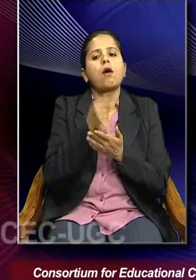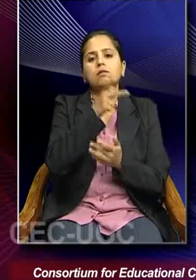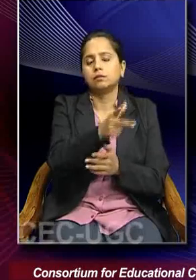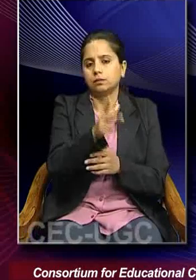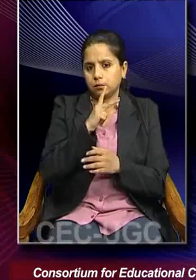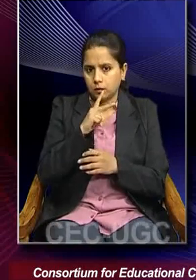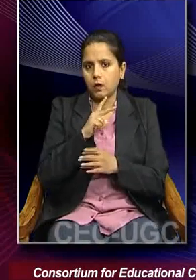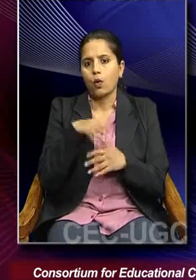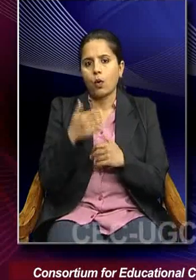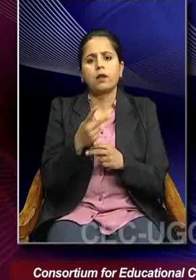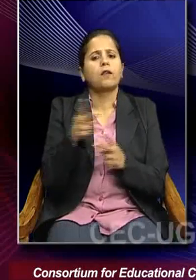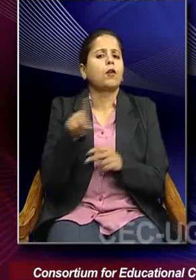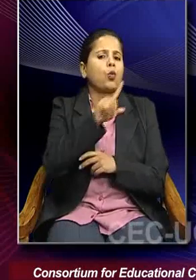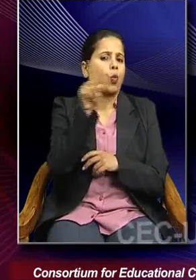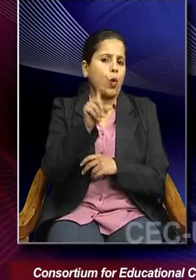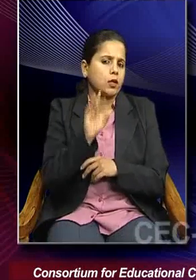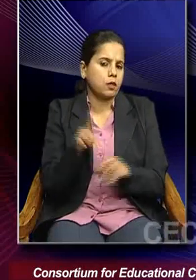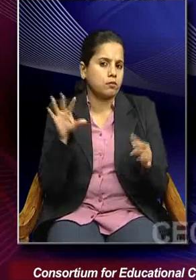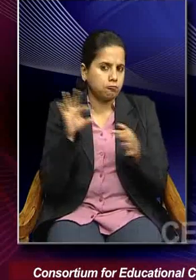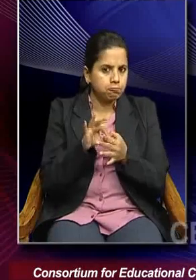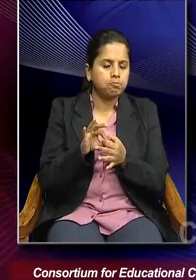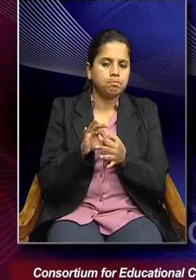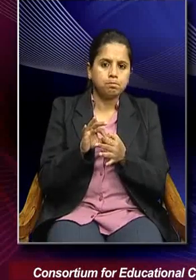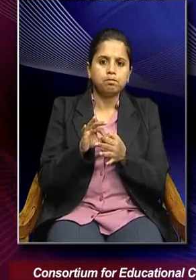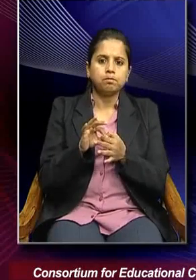or raise various questions related to